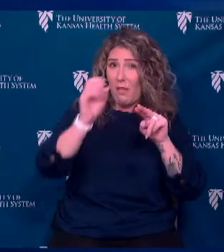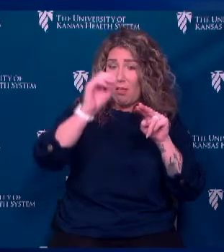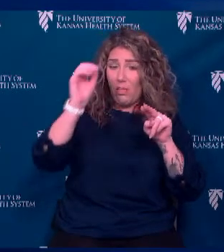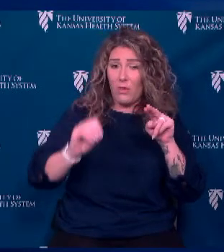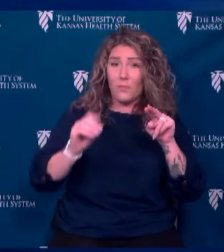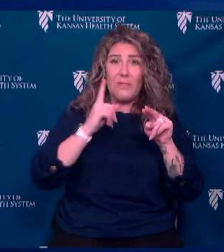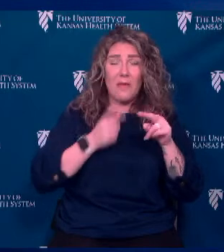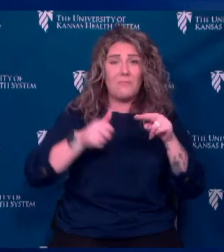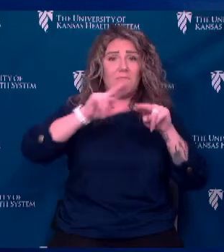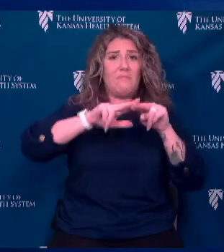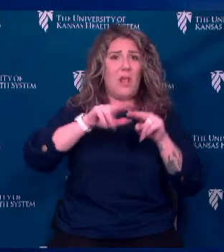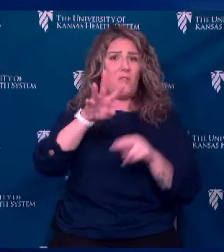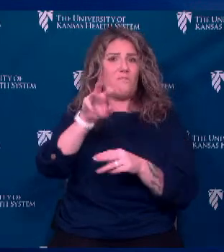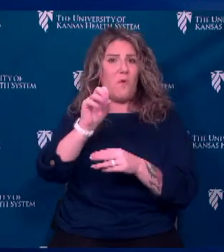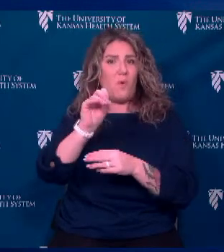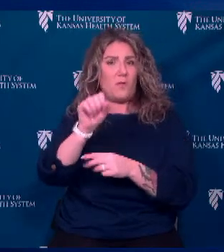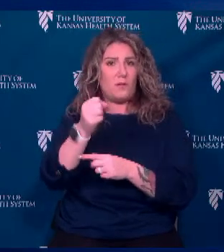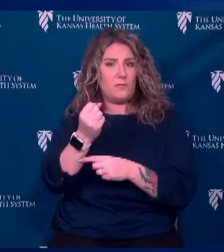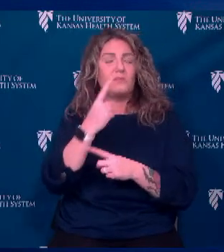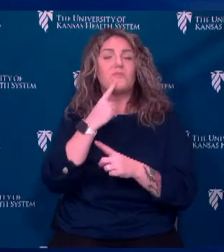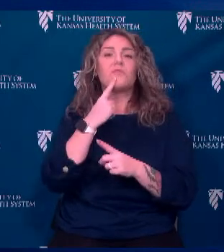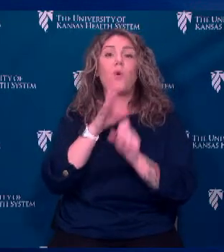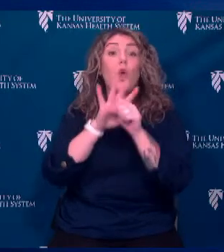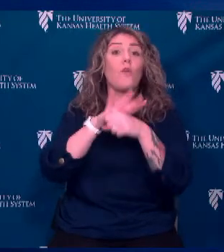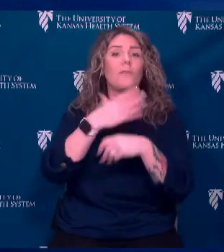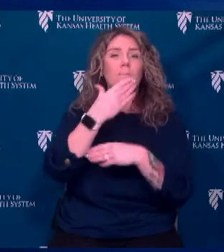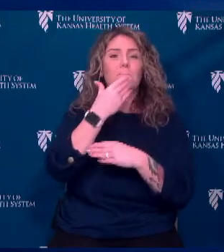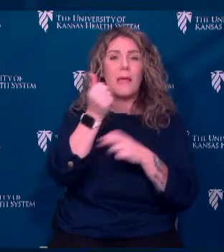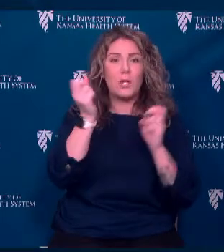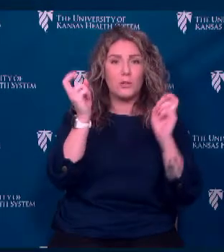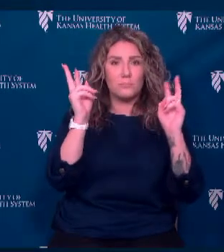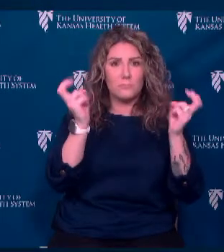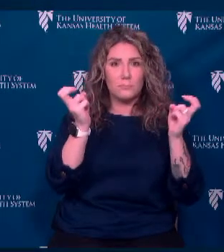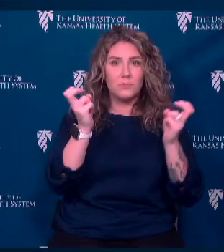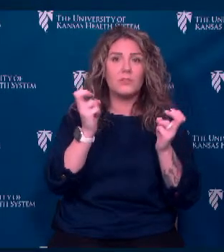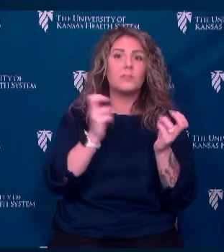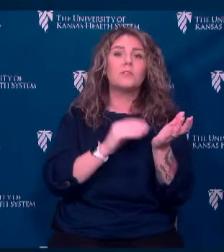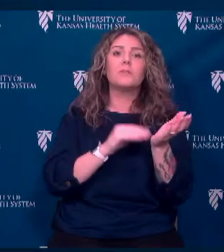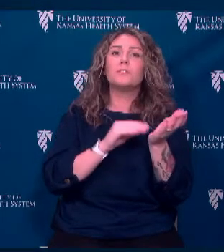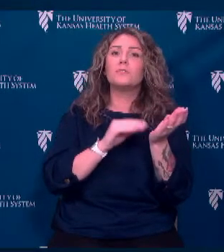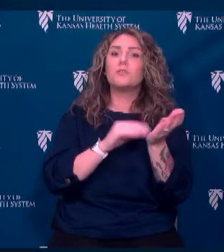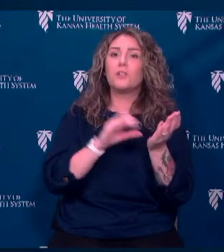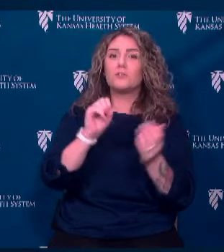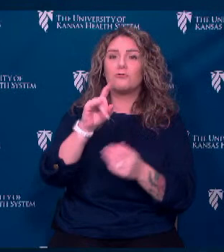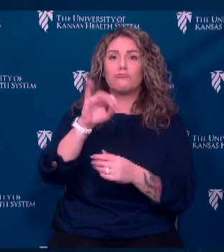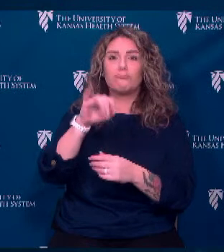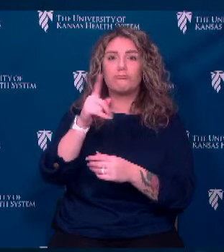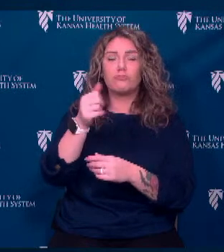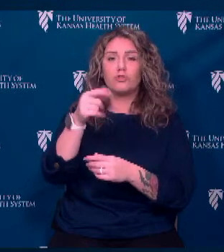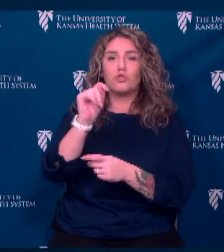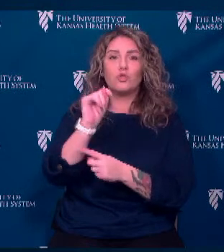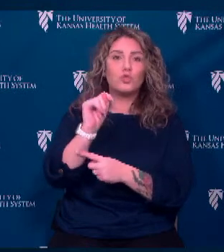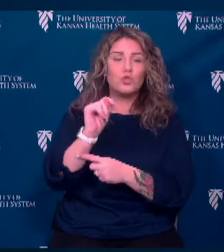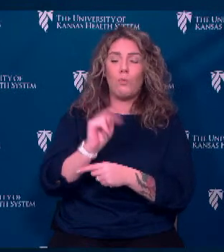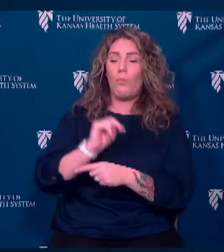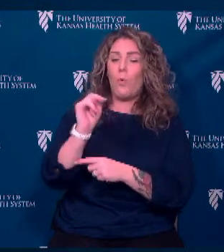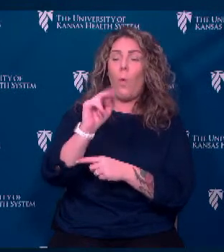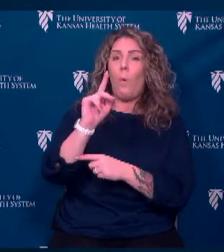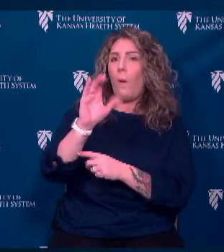up in the 40s as well, so COVID better. Dr. James Stewart, Chief Medical Officer at North Kansas City Hospital. How are things up in the